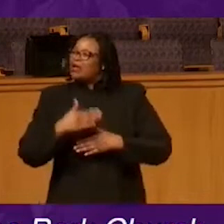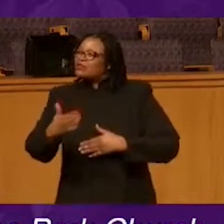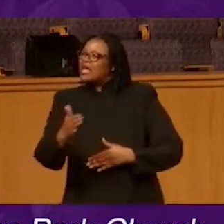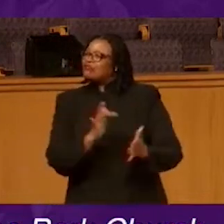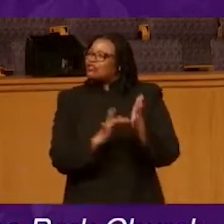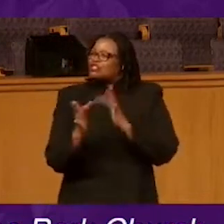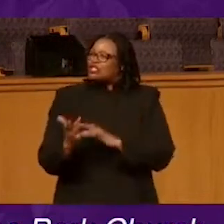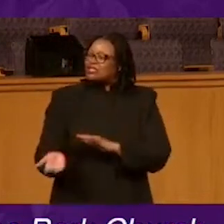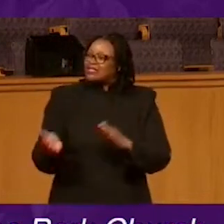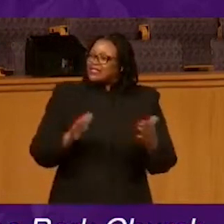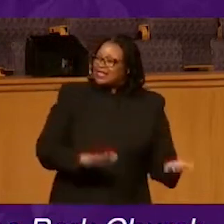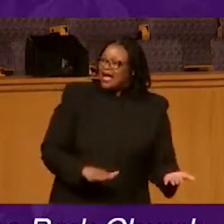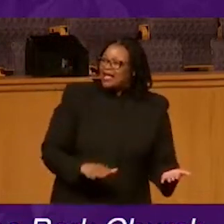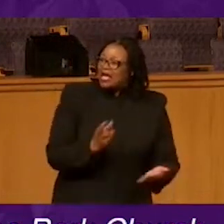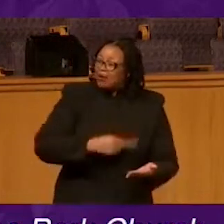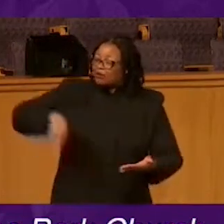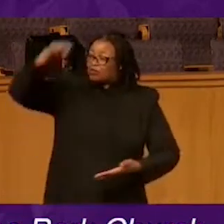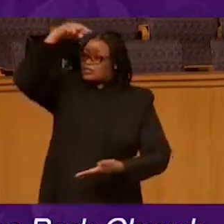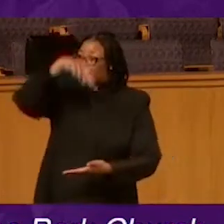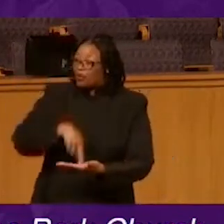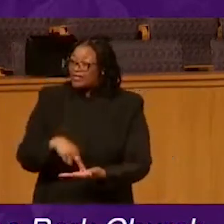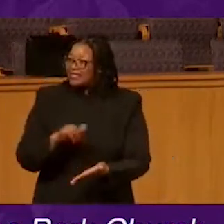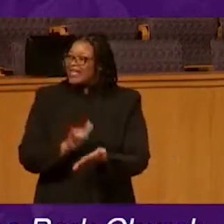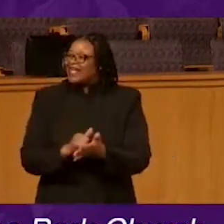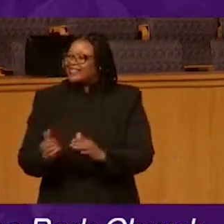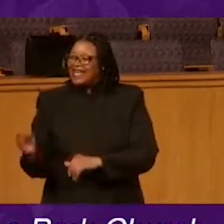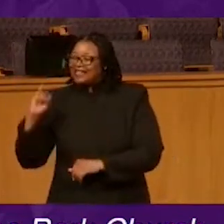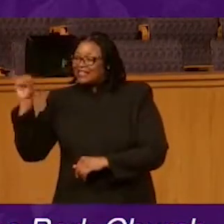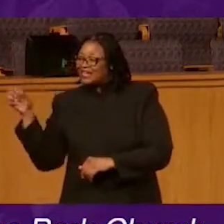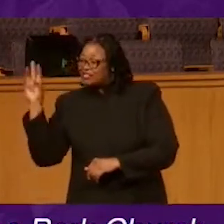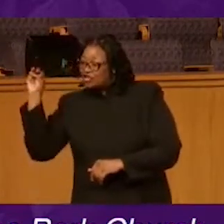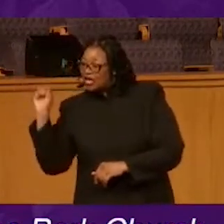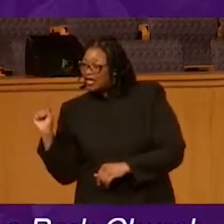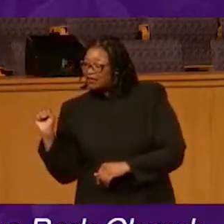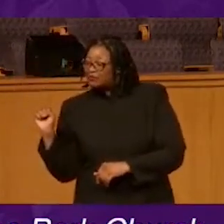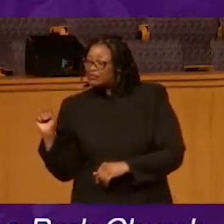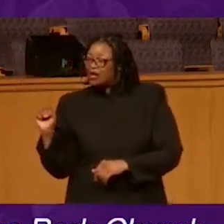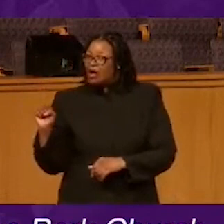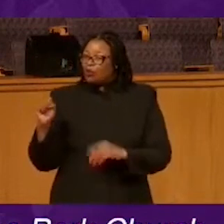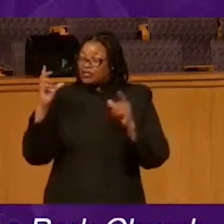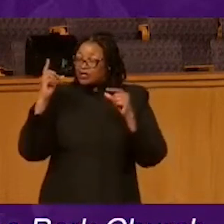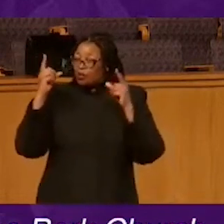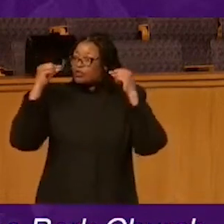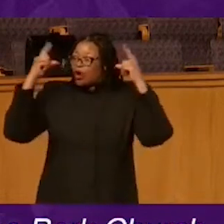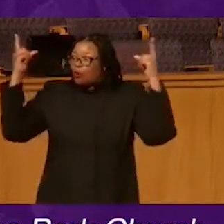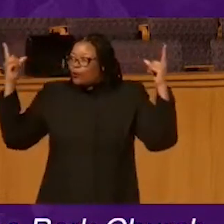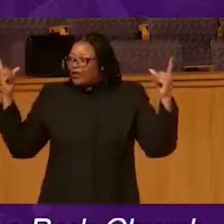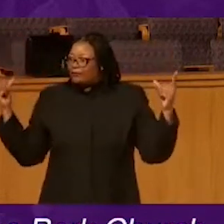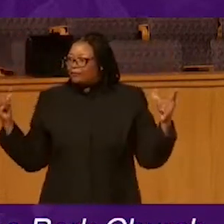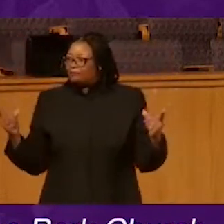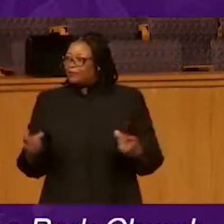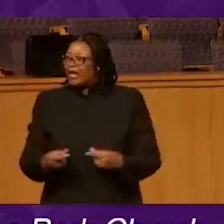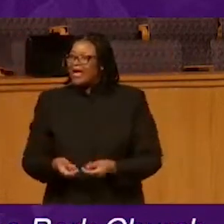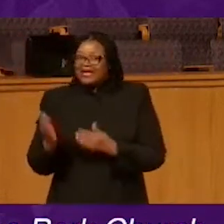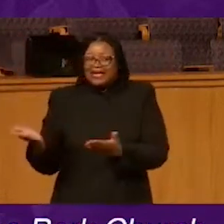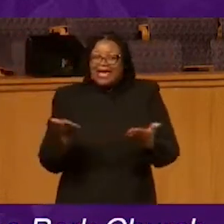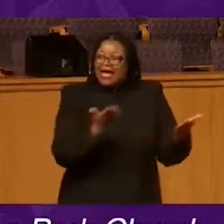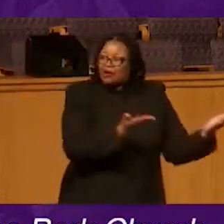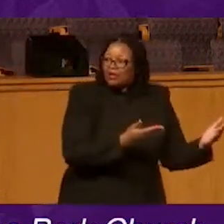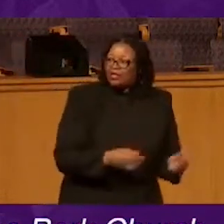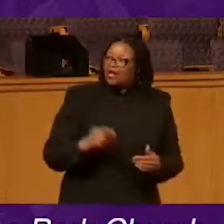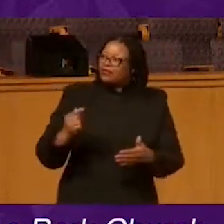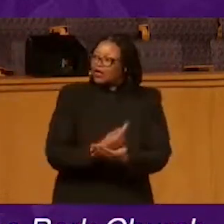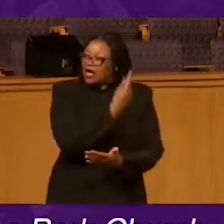Jesus died and was resurrected that James came around, that James caught it, that James carried it. But then